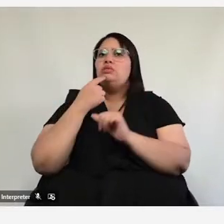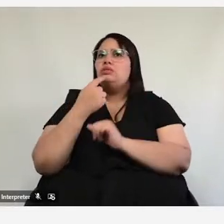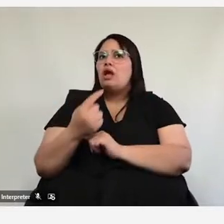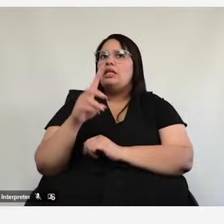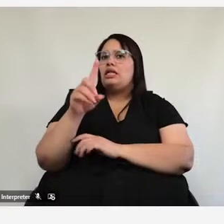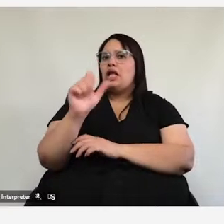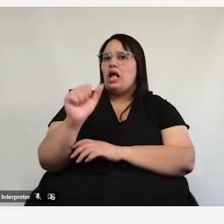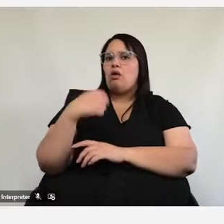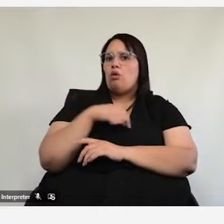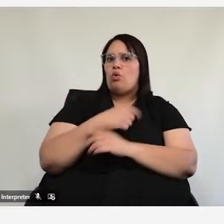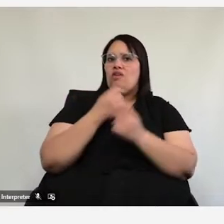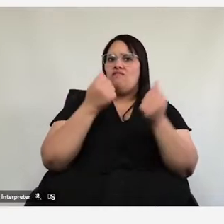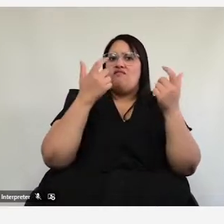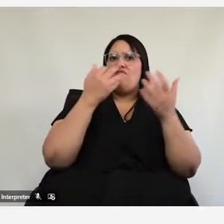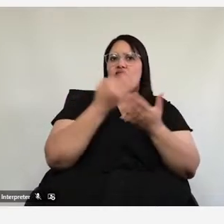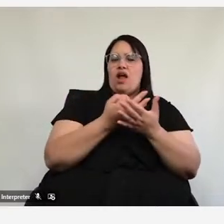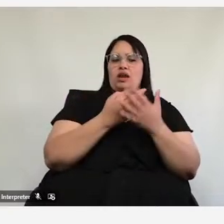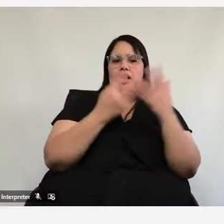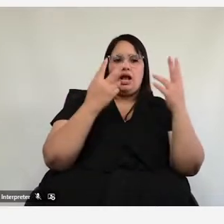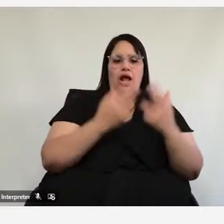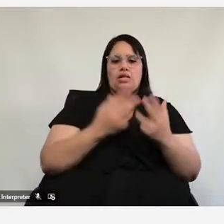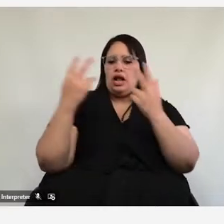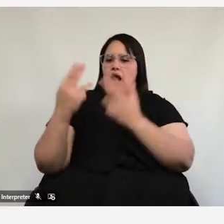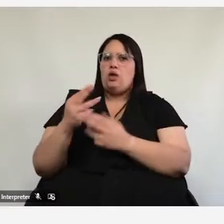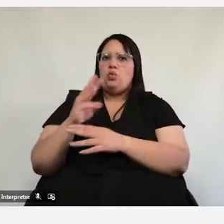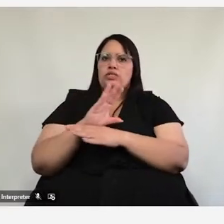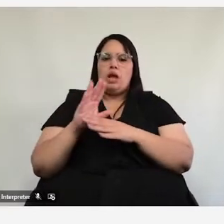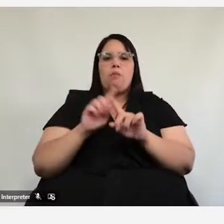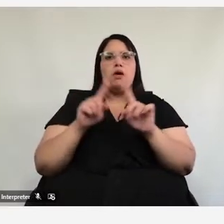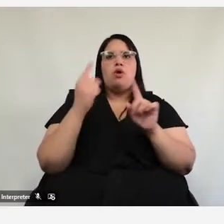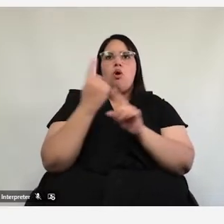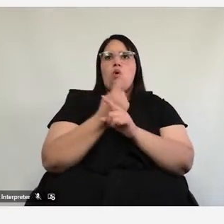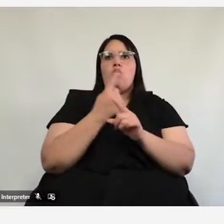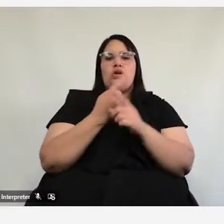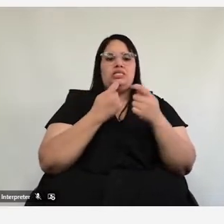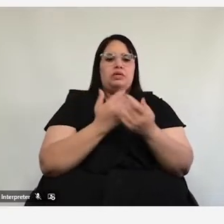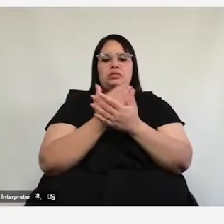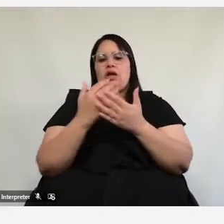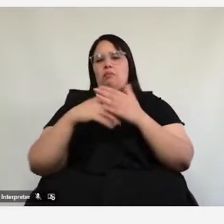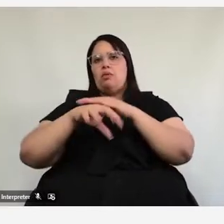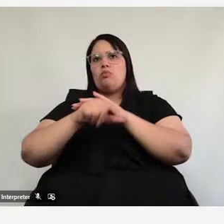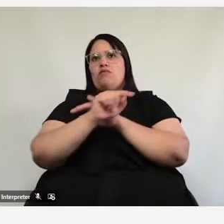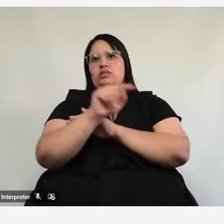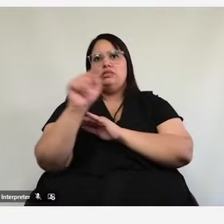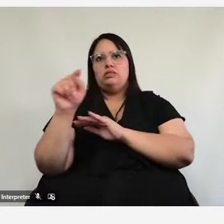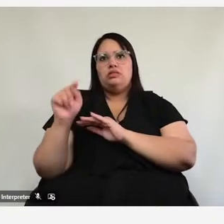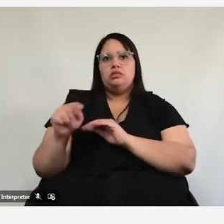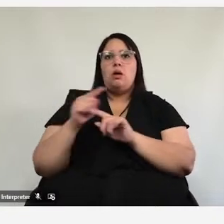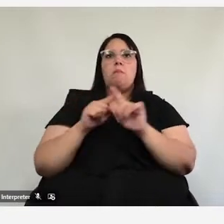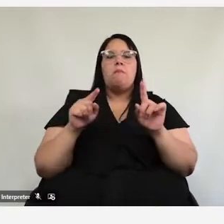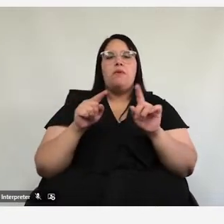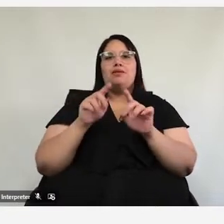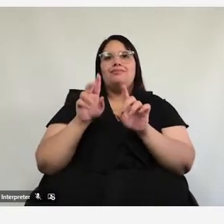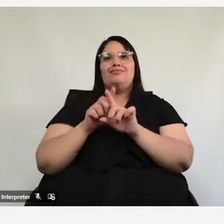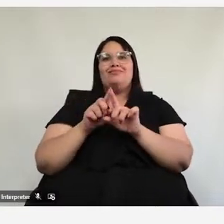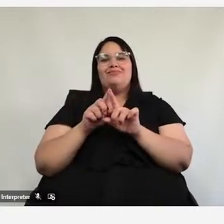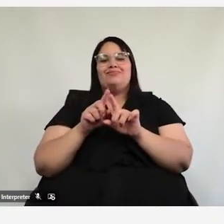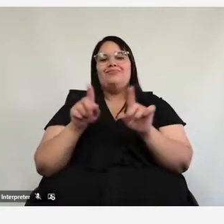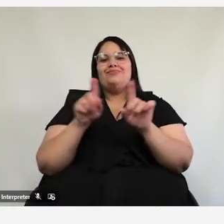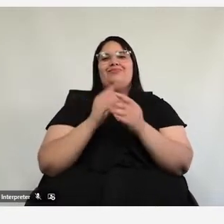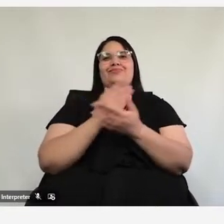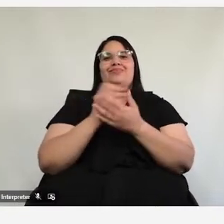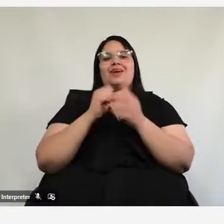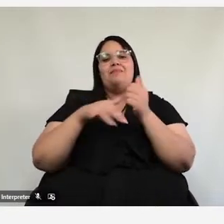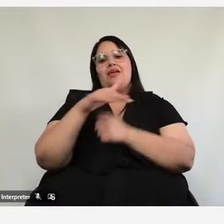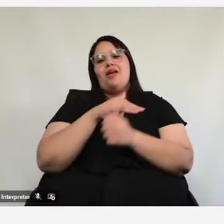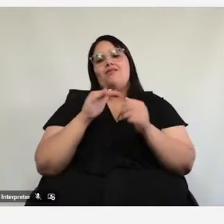DA is cutting funding for education in the Western Cape and only spending in certain parts of the province, that it's a tale of two cities where some areas get more than